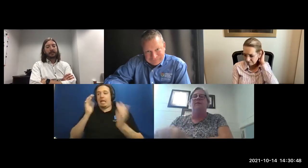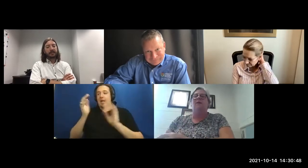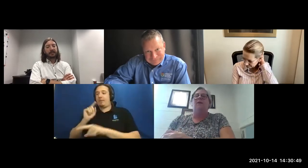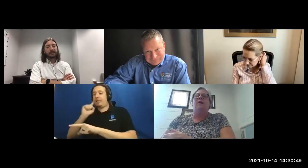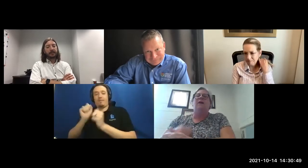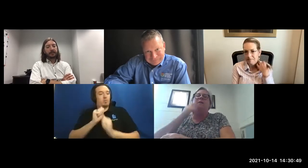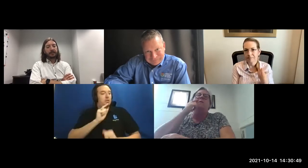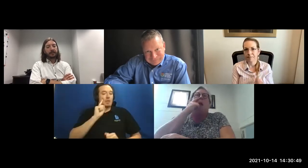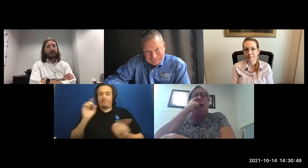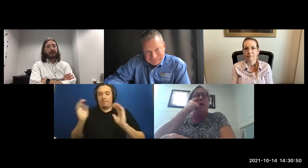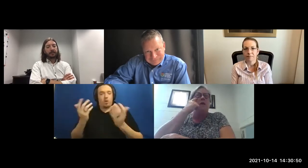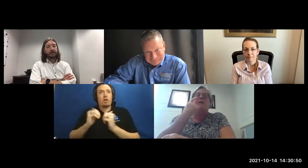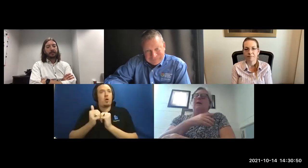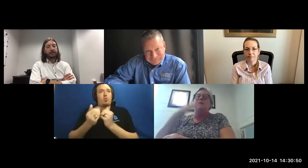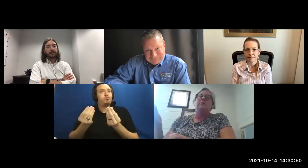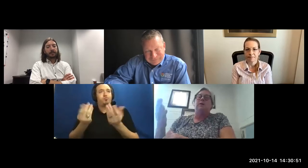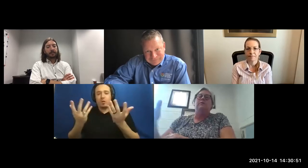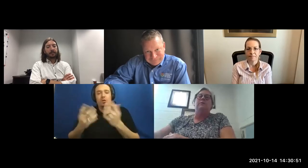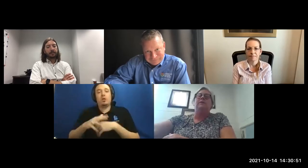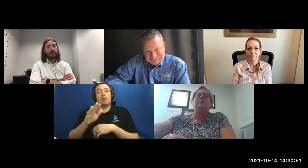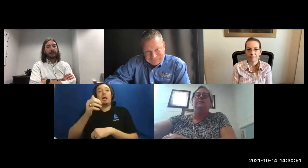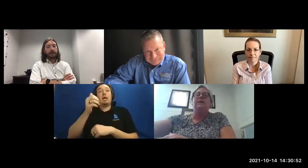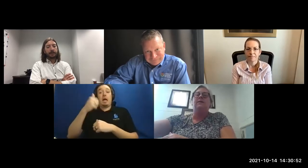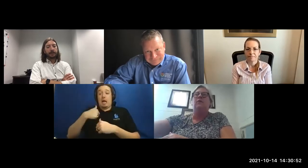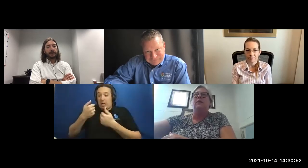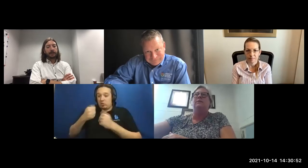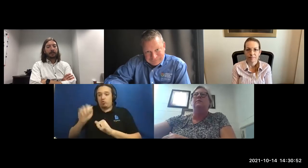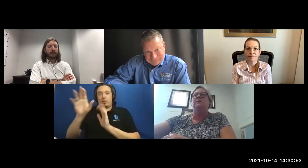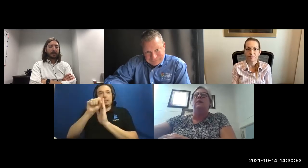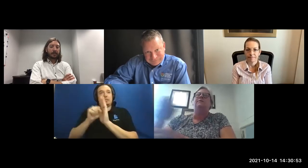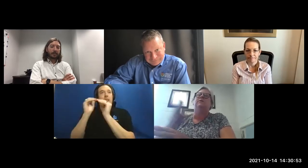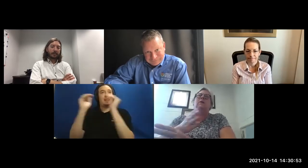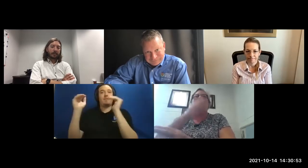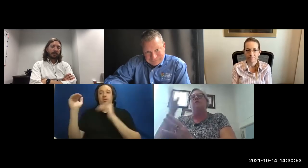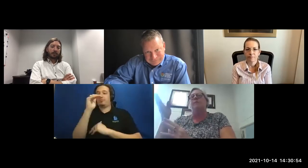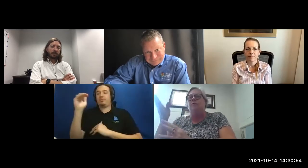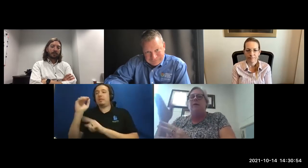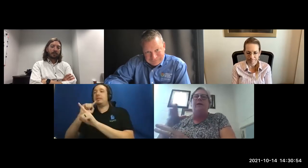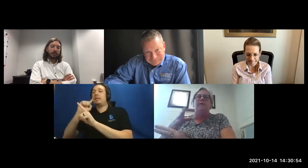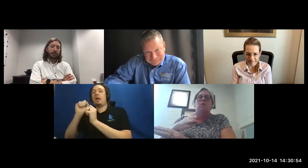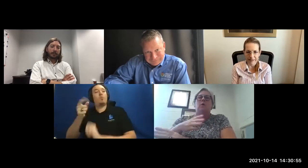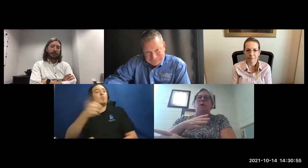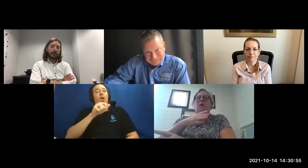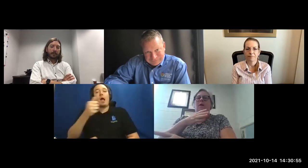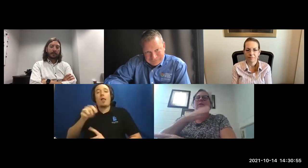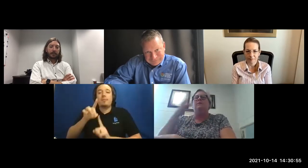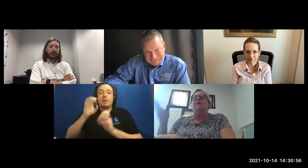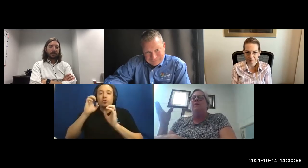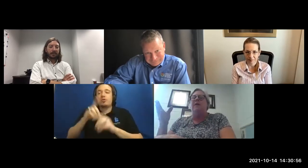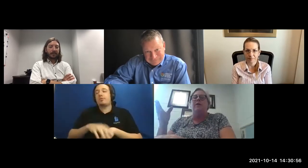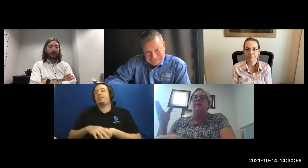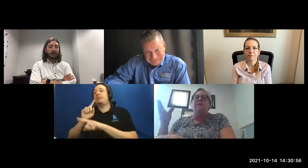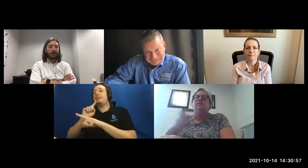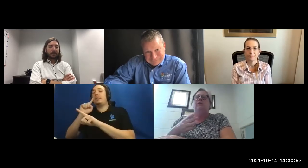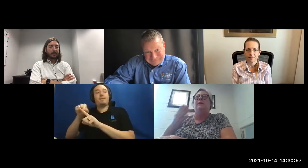deaf. And anytime I try to do anything at the state level, it's deaf to other special ed or deaf